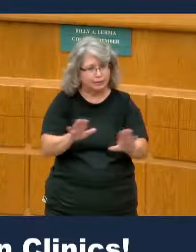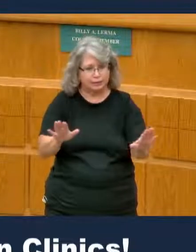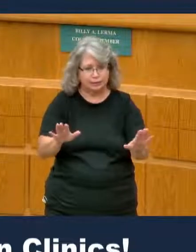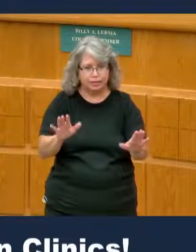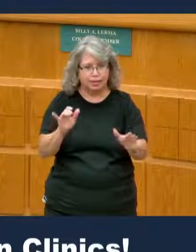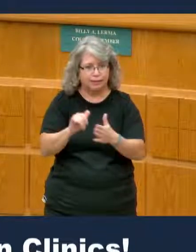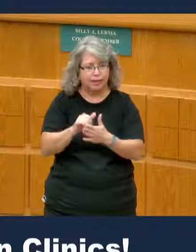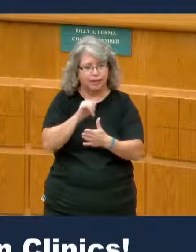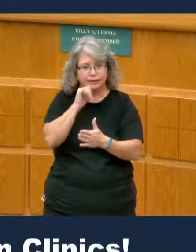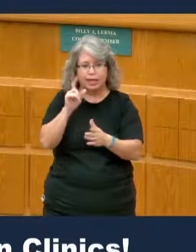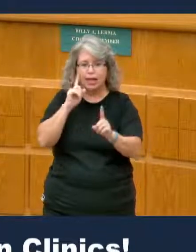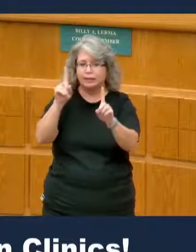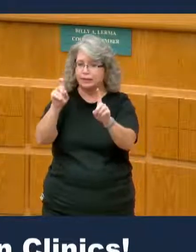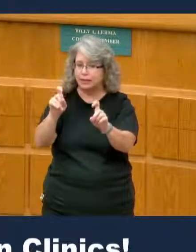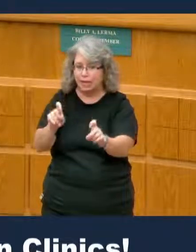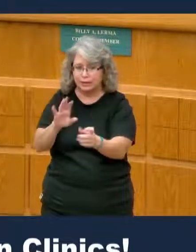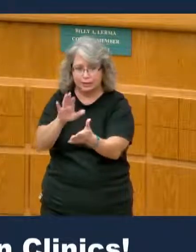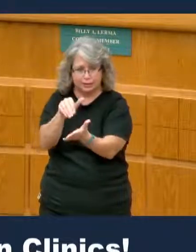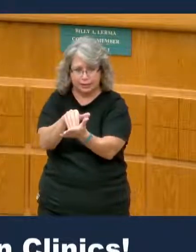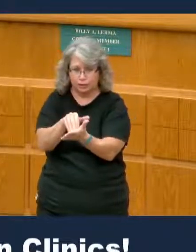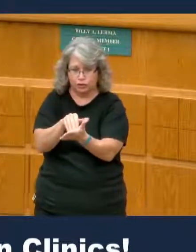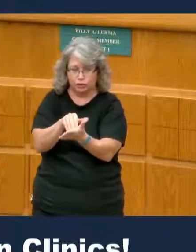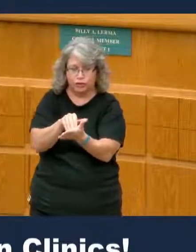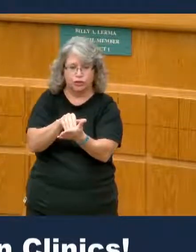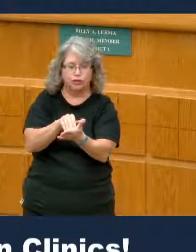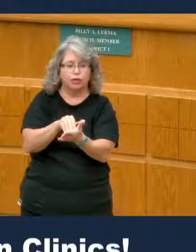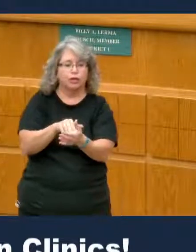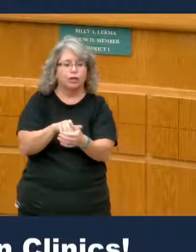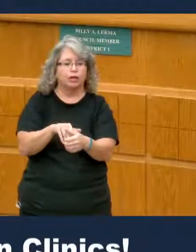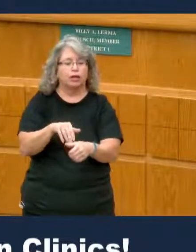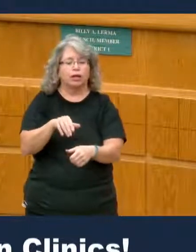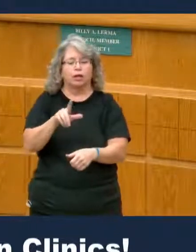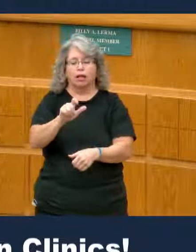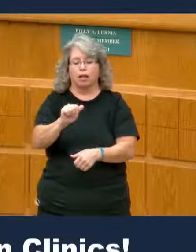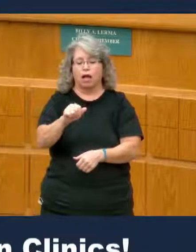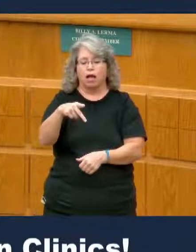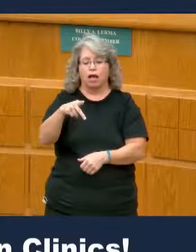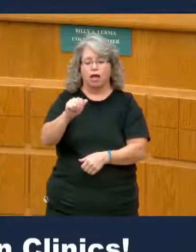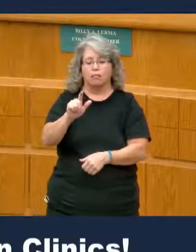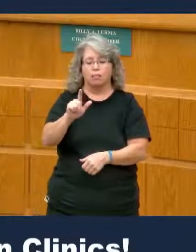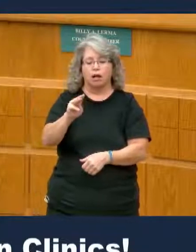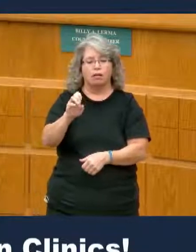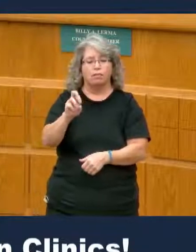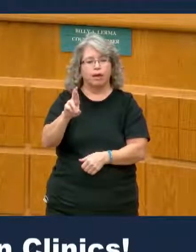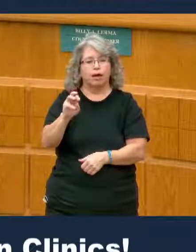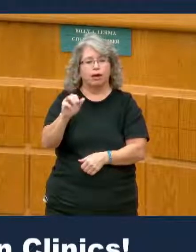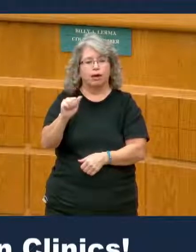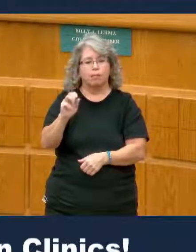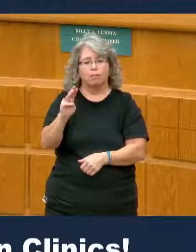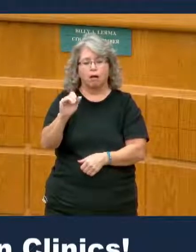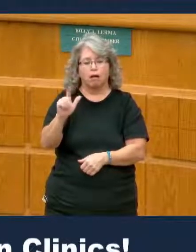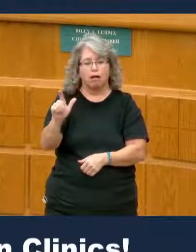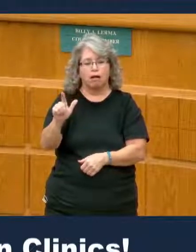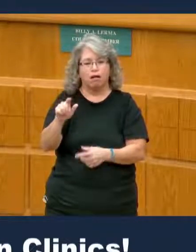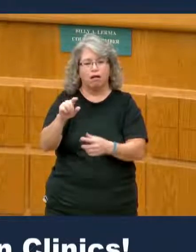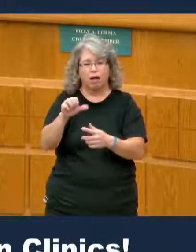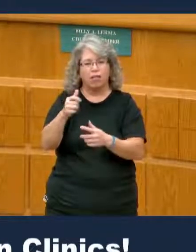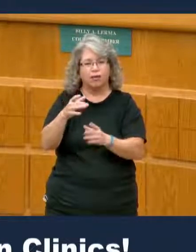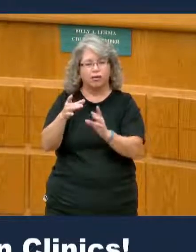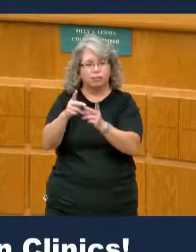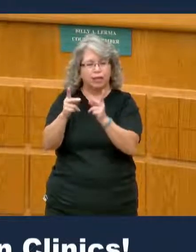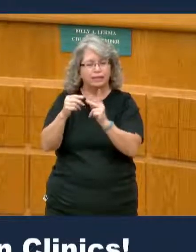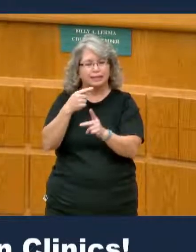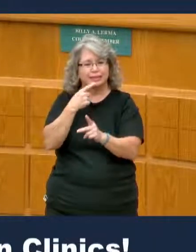probably sick. And these other places that I've mentioned, the La Palmera Mall, these are strictly for vaccination. So these are for